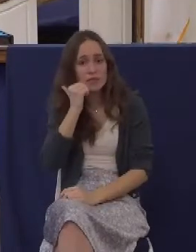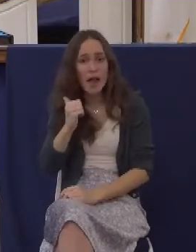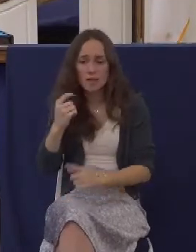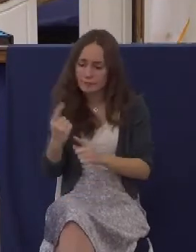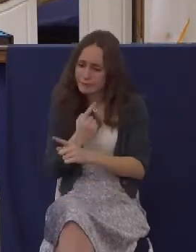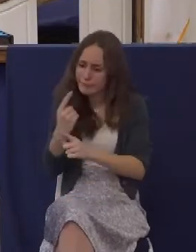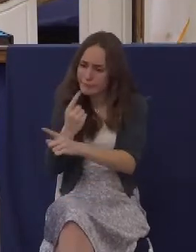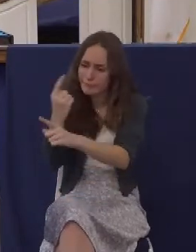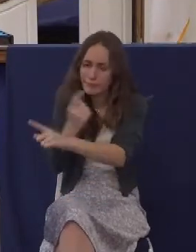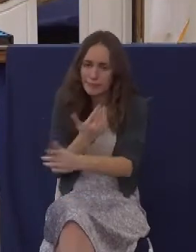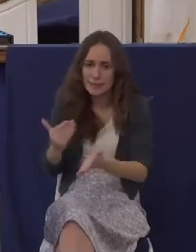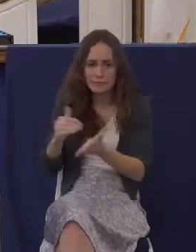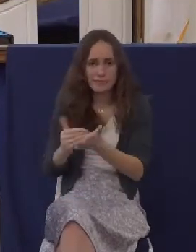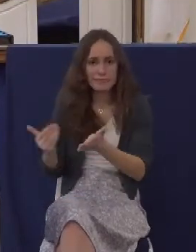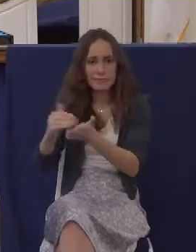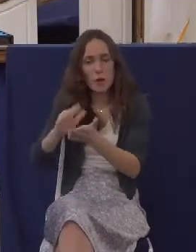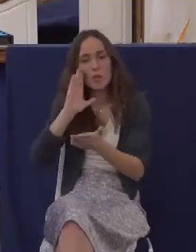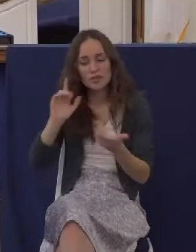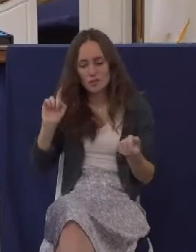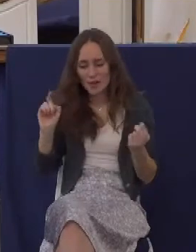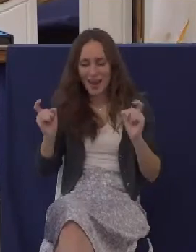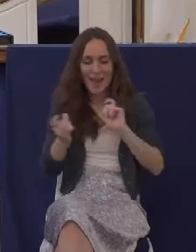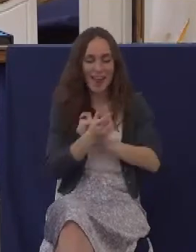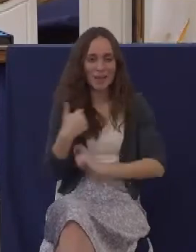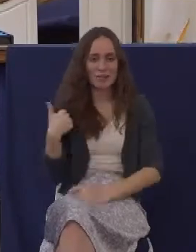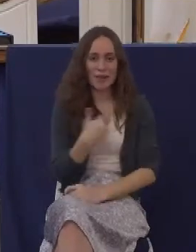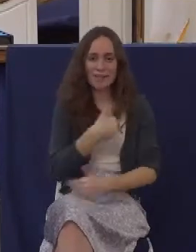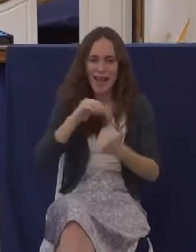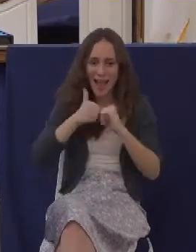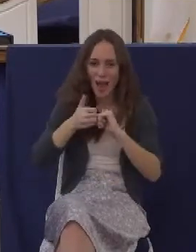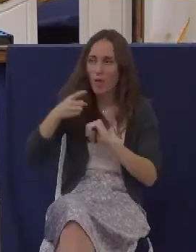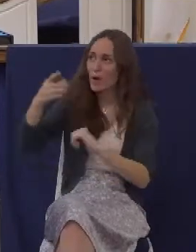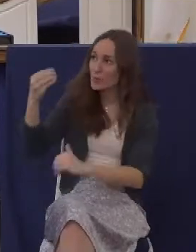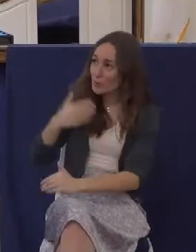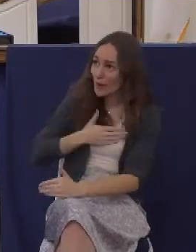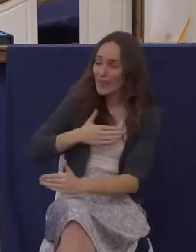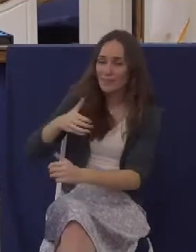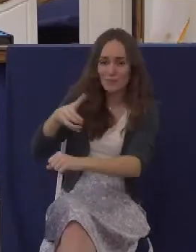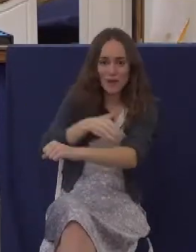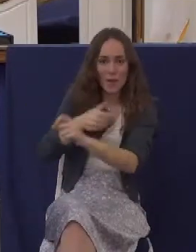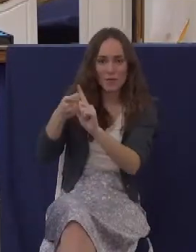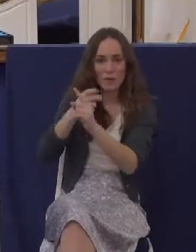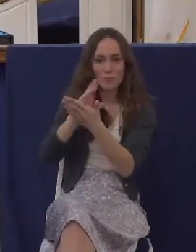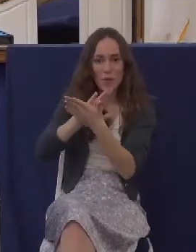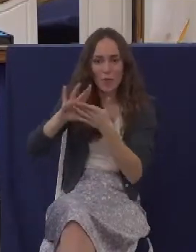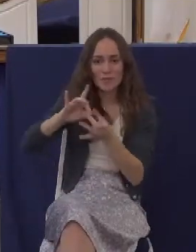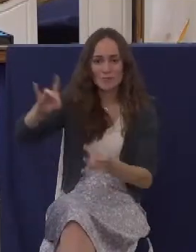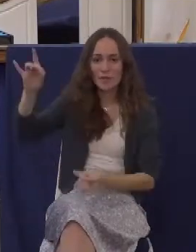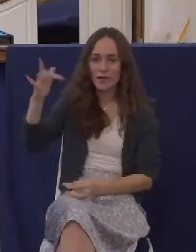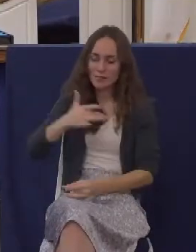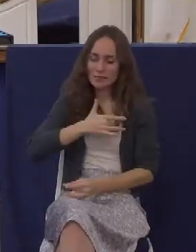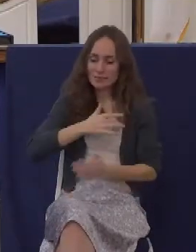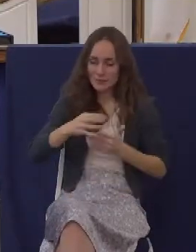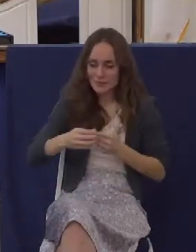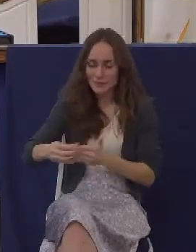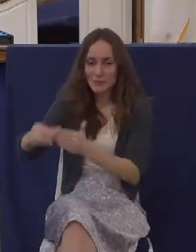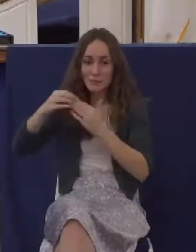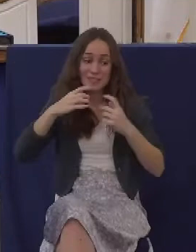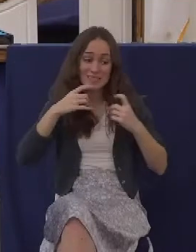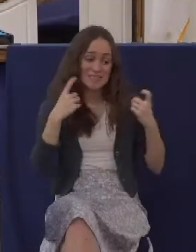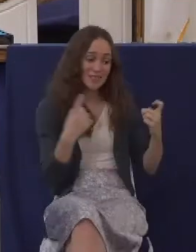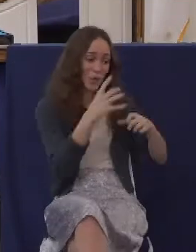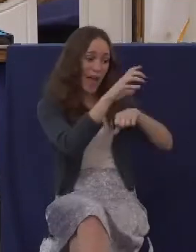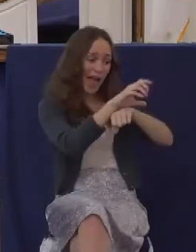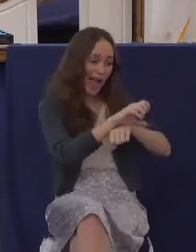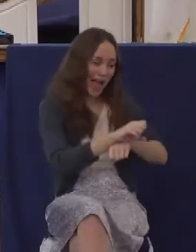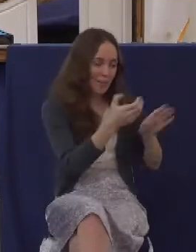change us with the power and grace of the Holy Spirit. It changes our sinful habits into good habits,